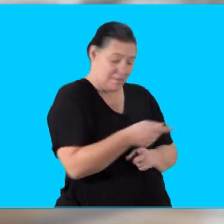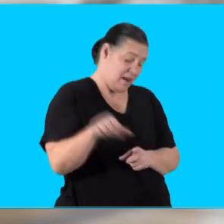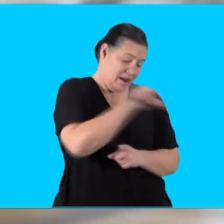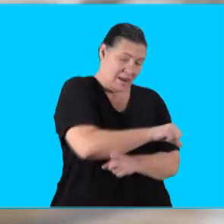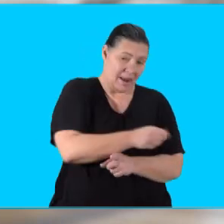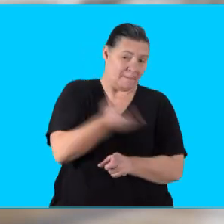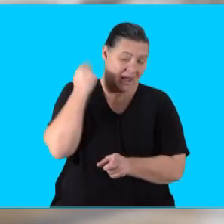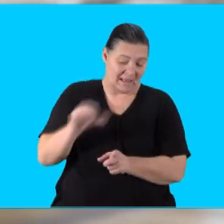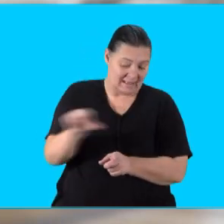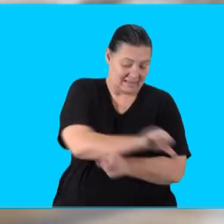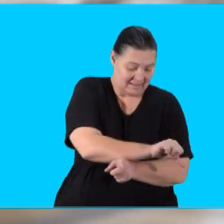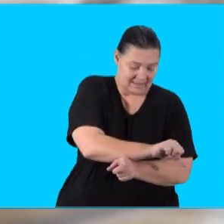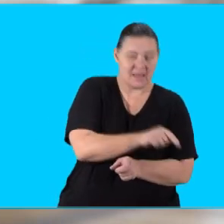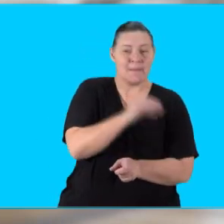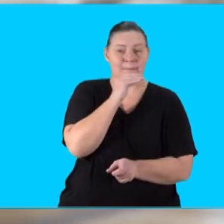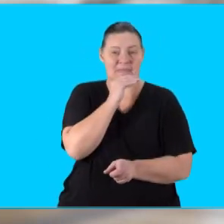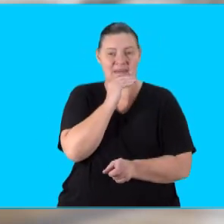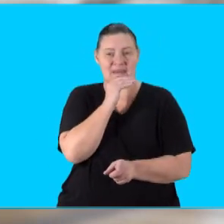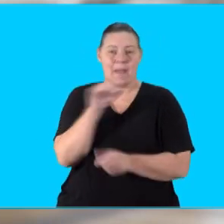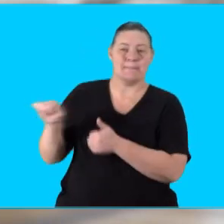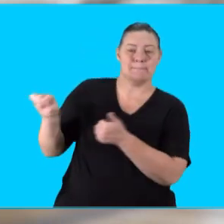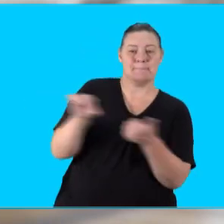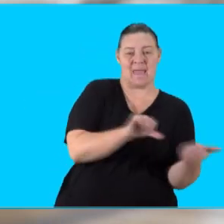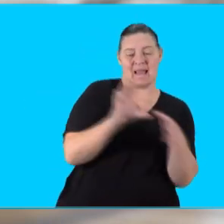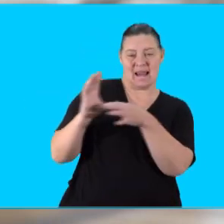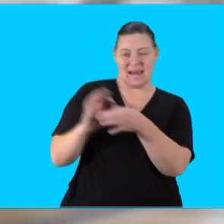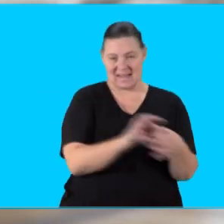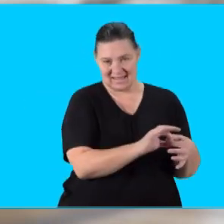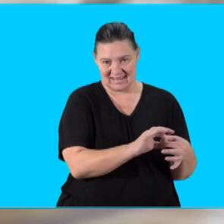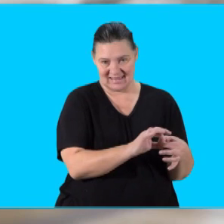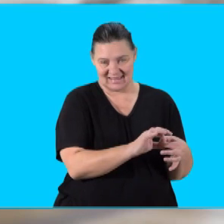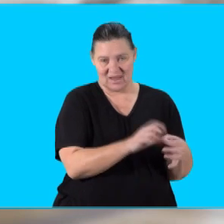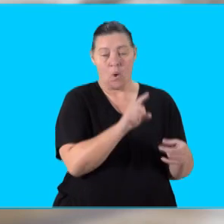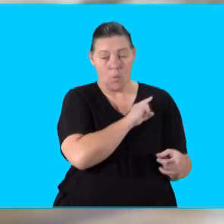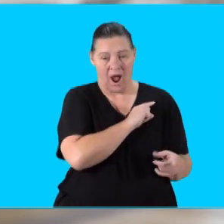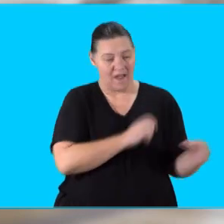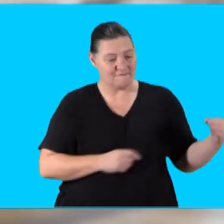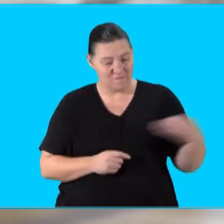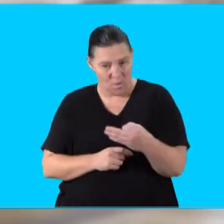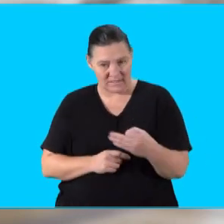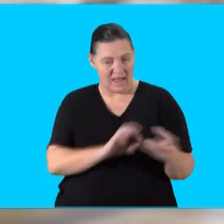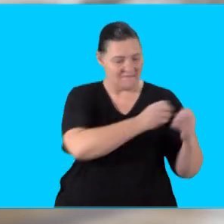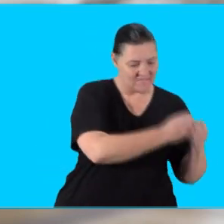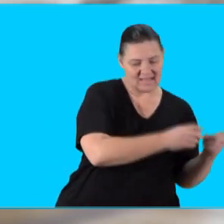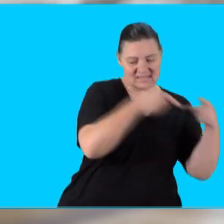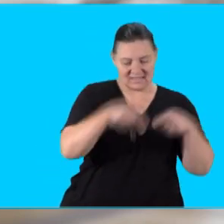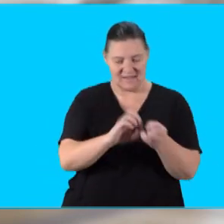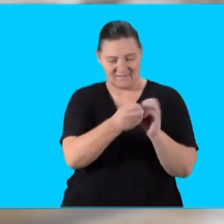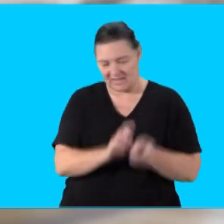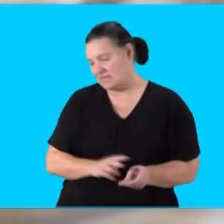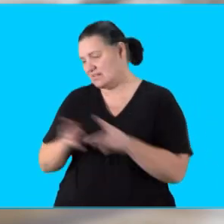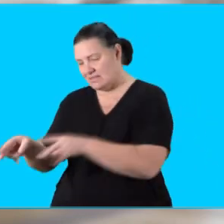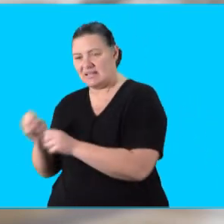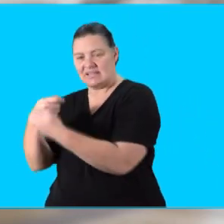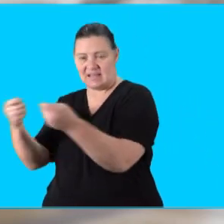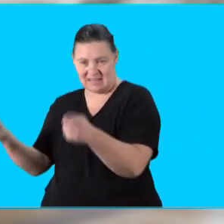them, which is the primary sector, we would call that a backward link. Having machines being sold to the primary sector